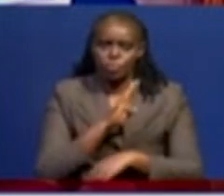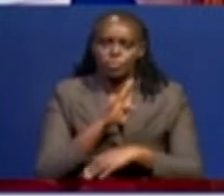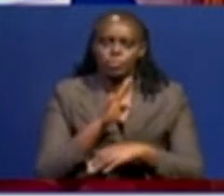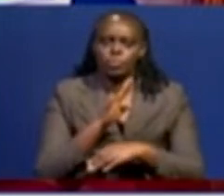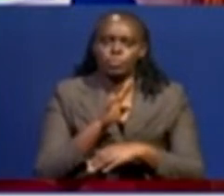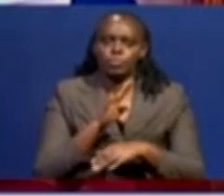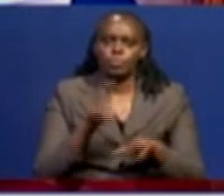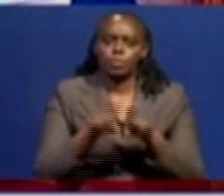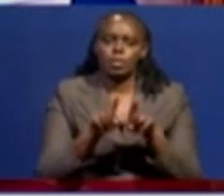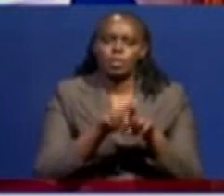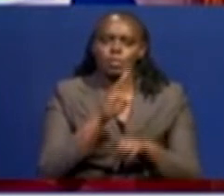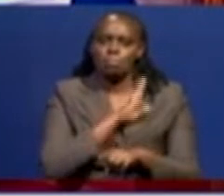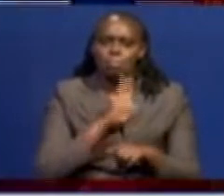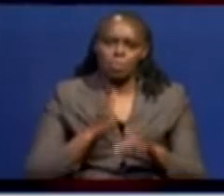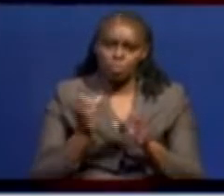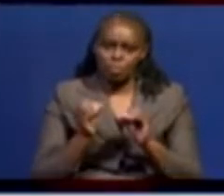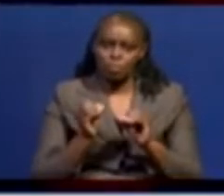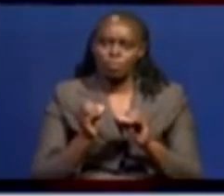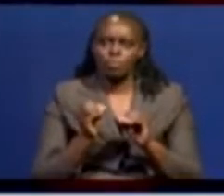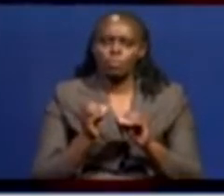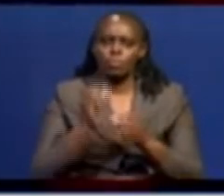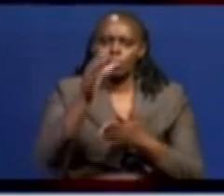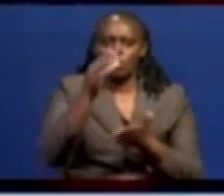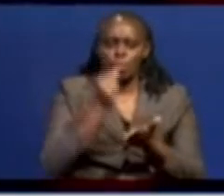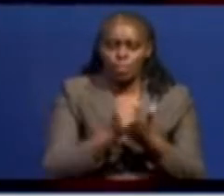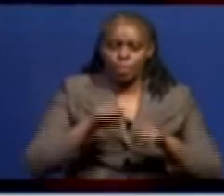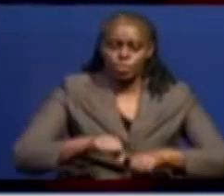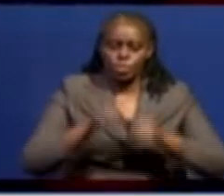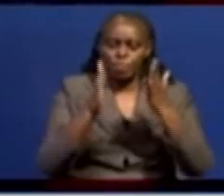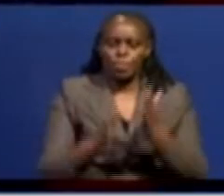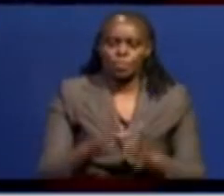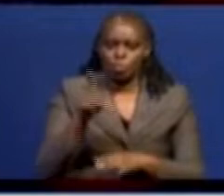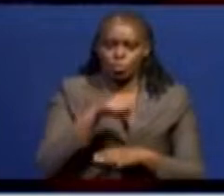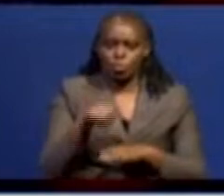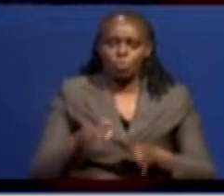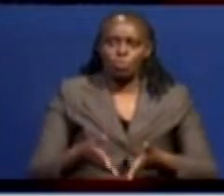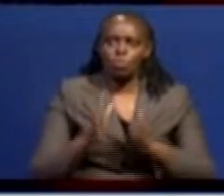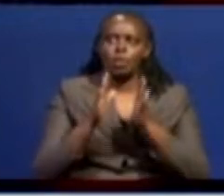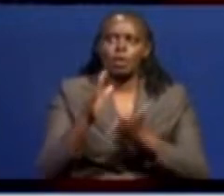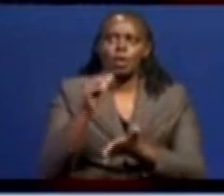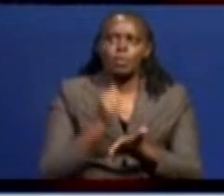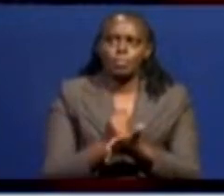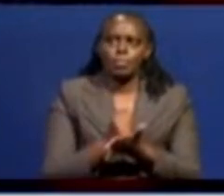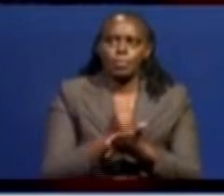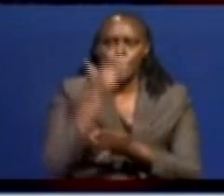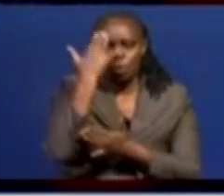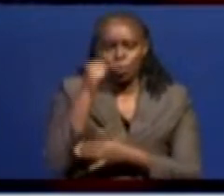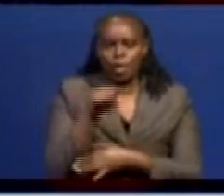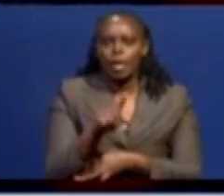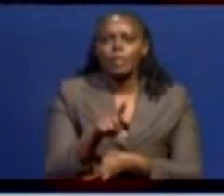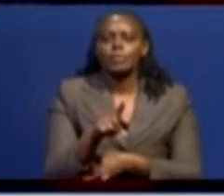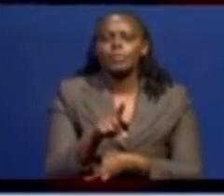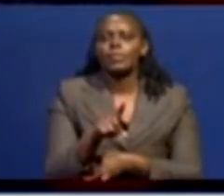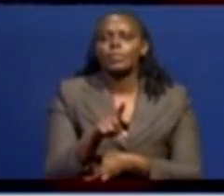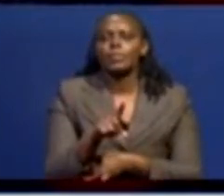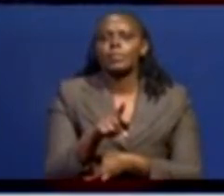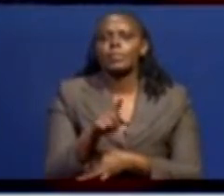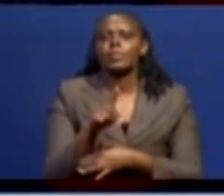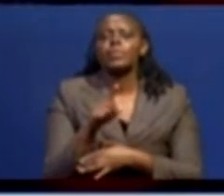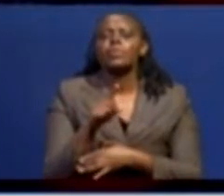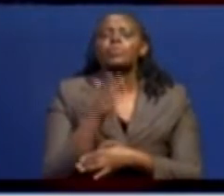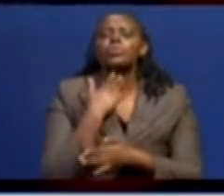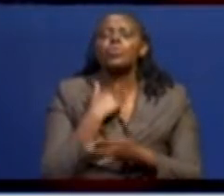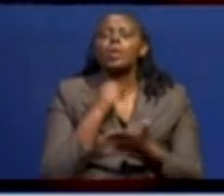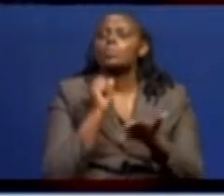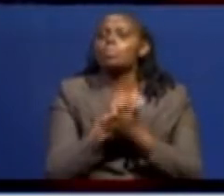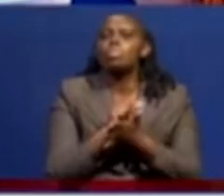operationalize the said boards and or illegally appointing the chairperson. Yes? Yes. Why do you want her to